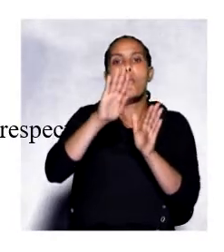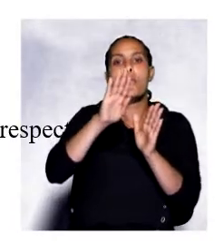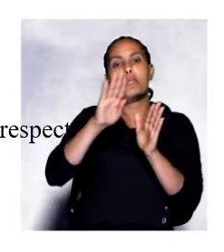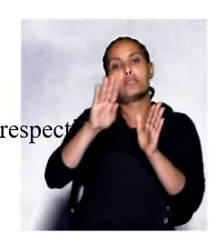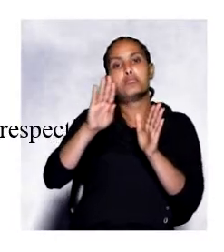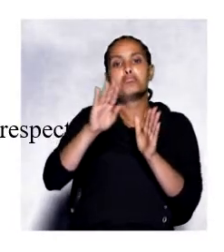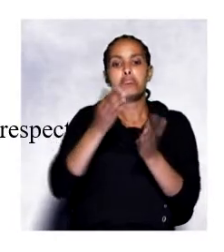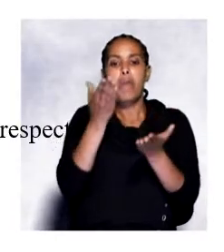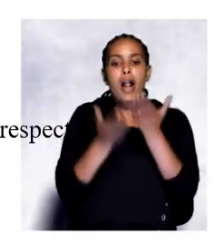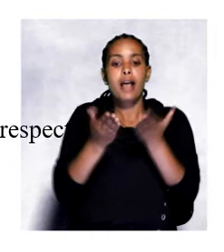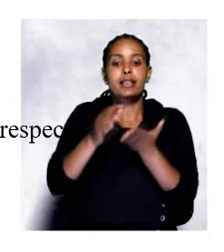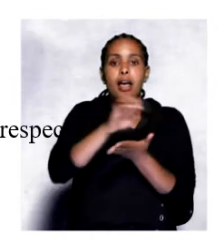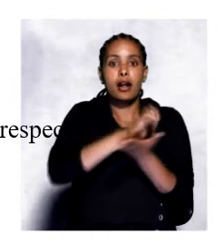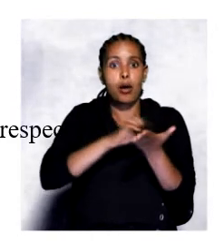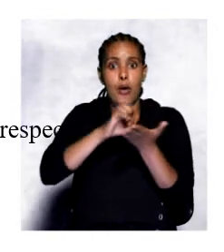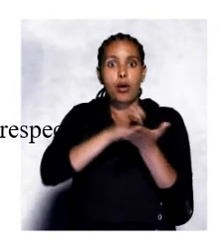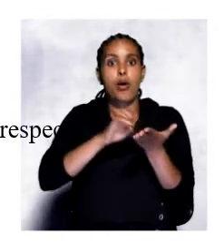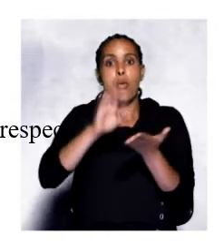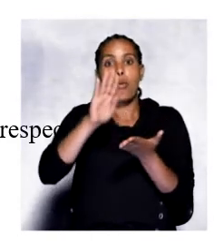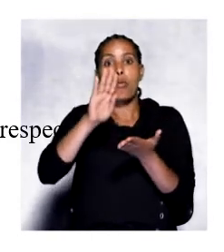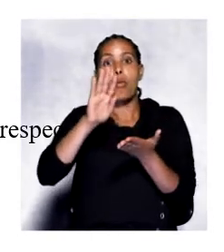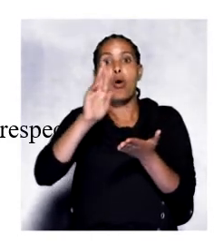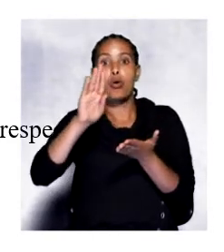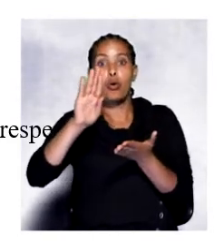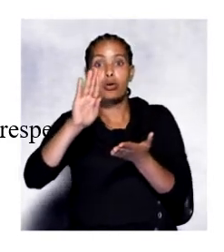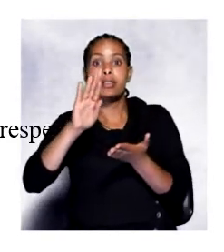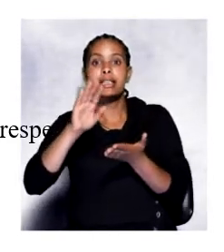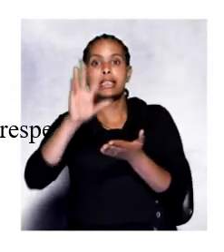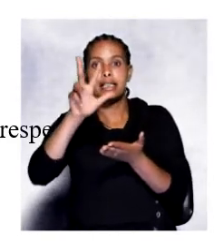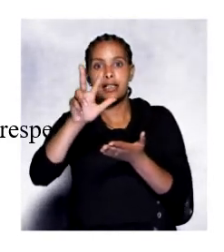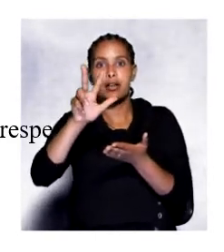Boron trifluoride. The valence electron of boron is 3.